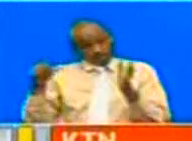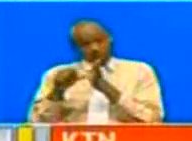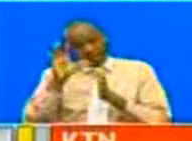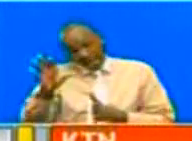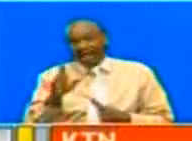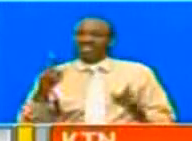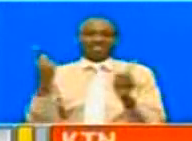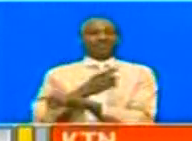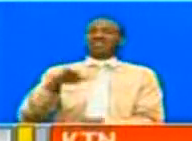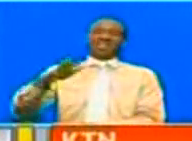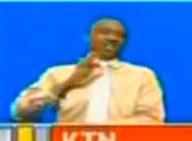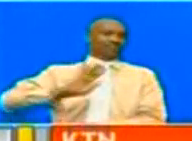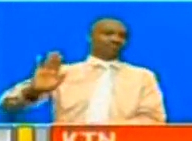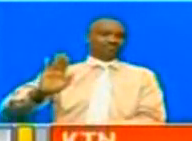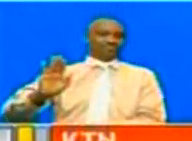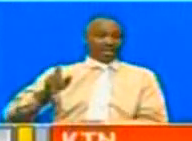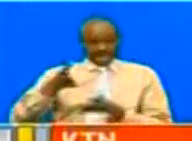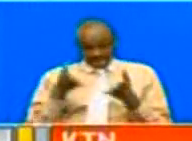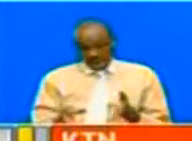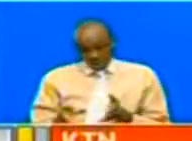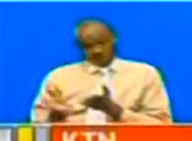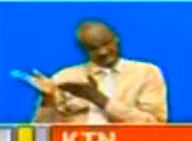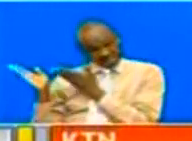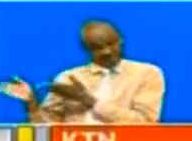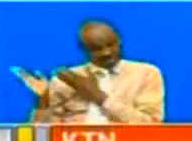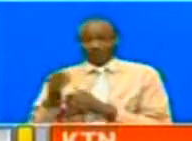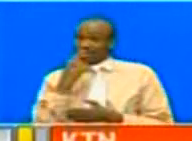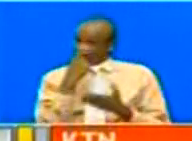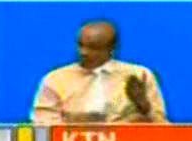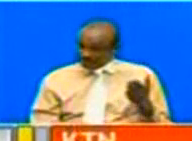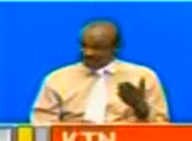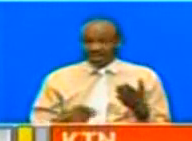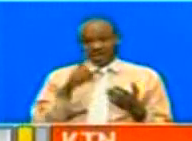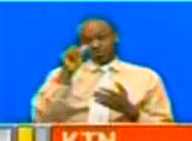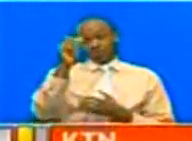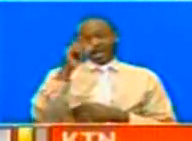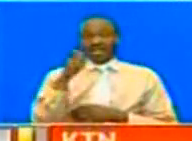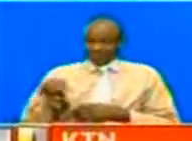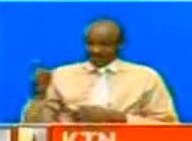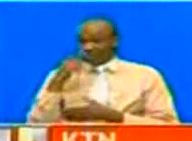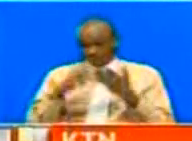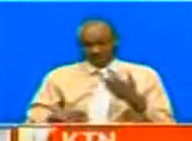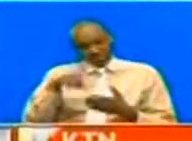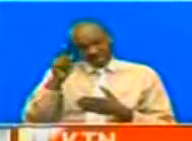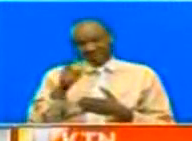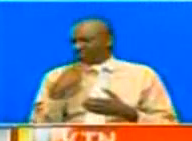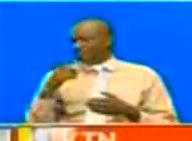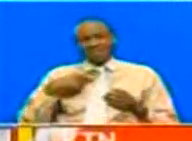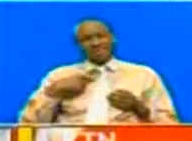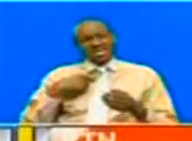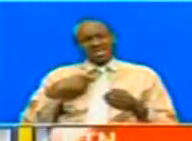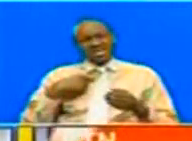go elsewhere. Kwa upande wake, Duale amejitetea akikanusha vikali madai kuwa anashirikiana na